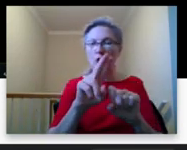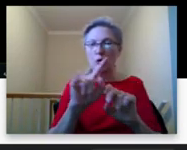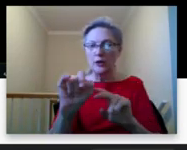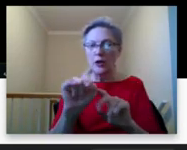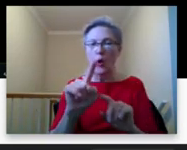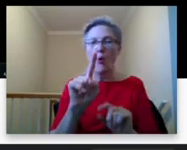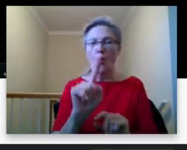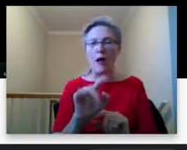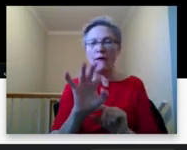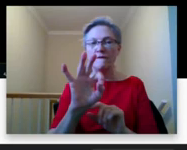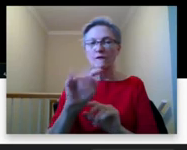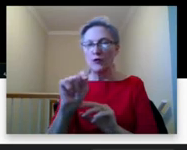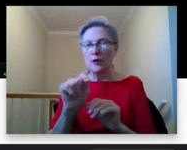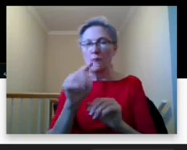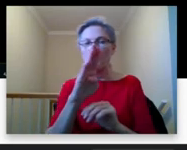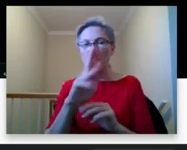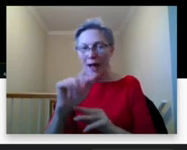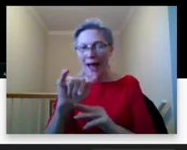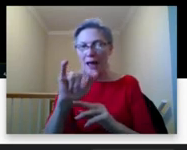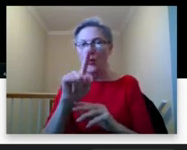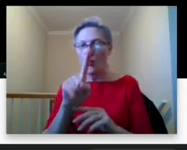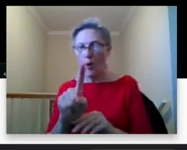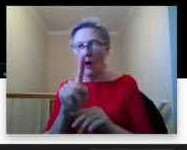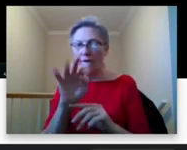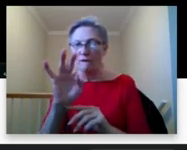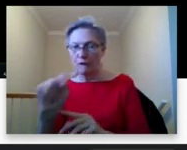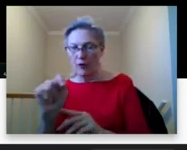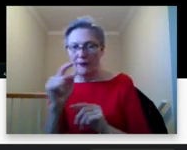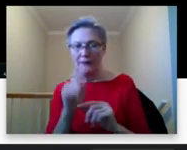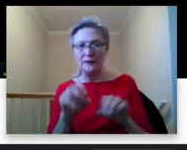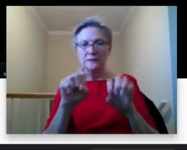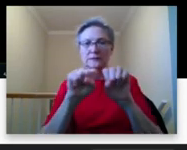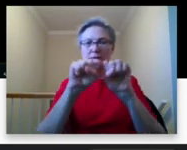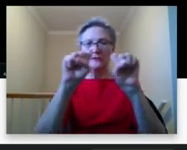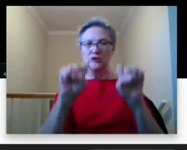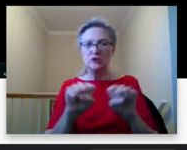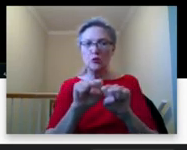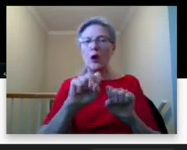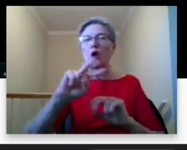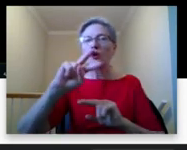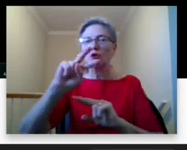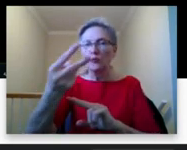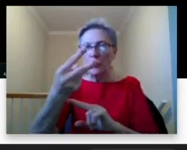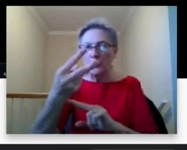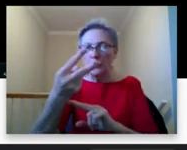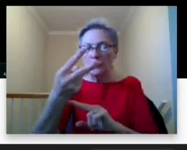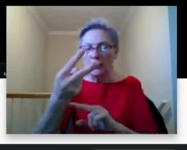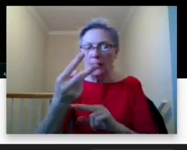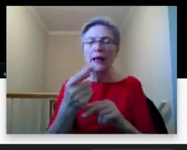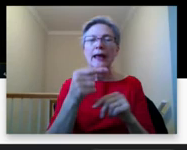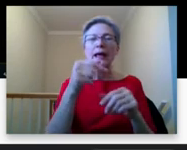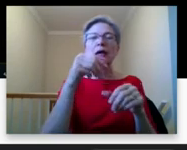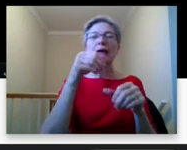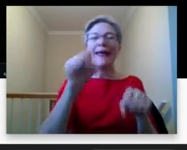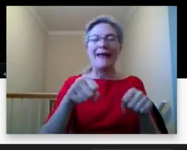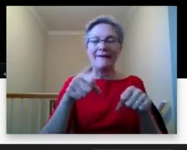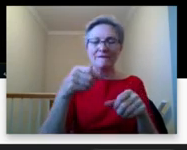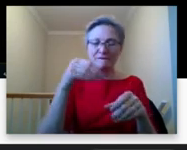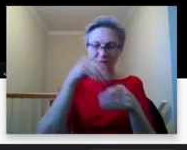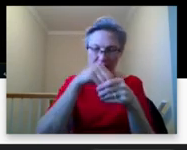by 1 foot. This is the square unit that I'm going to be thinking how many of these square units can fit into